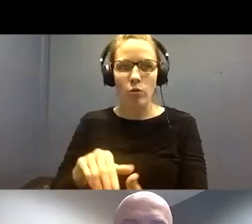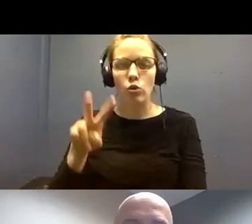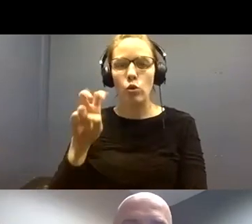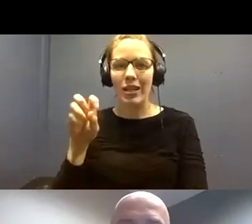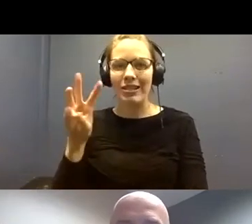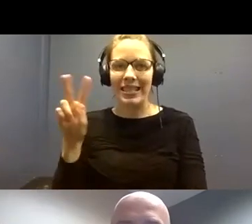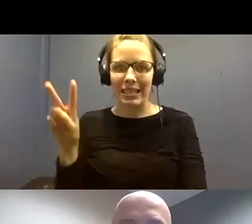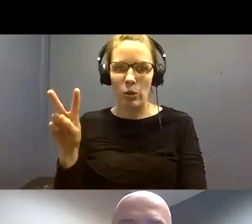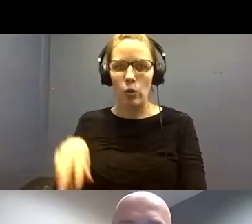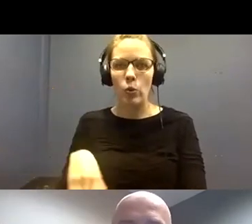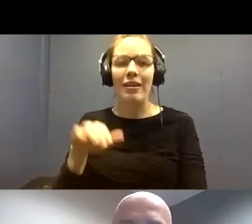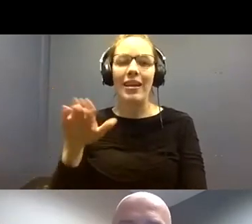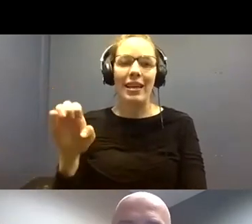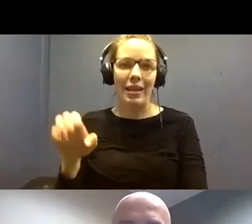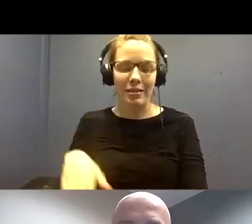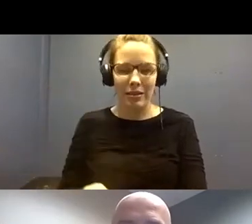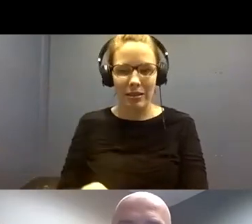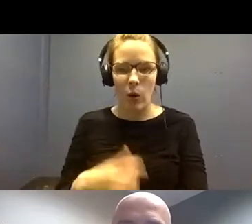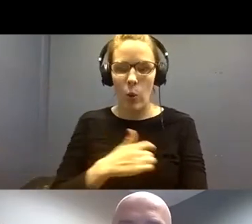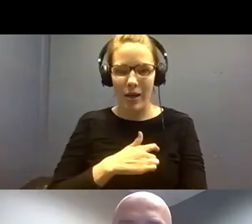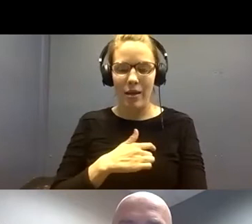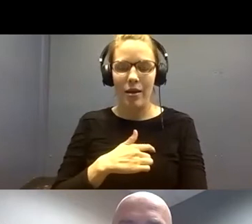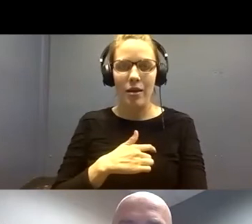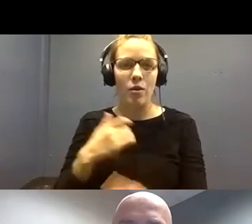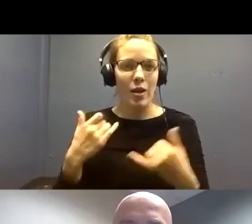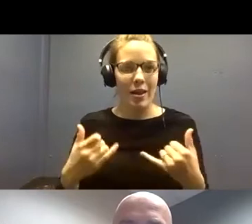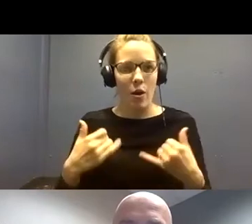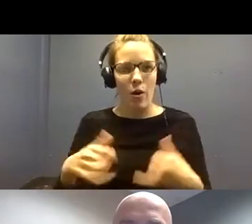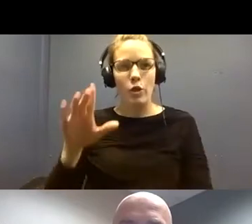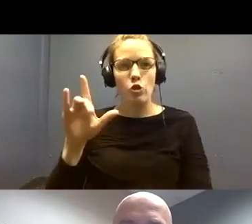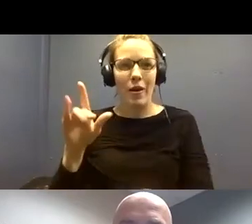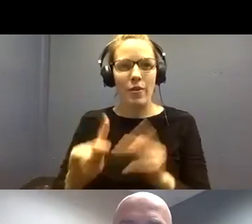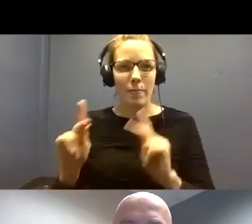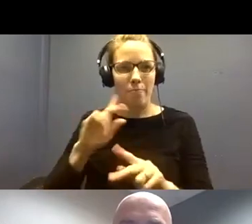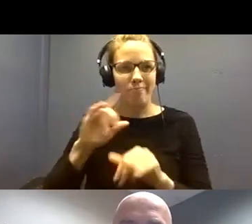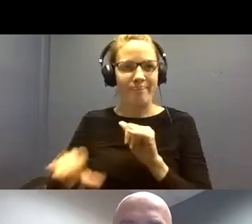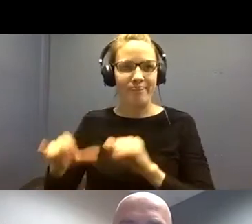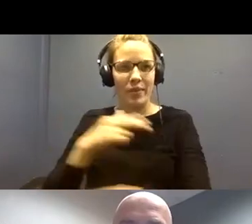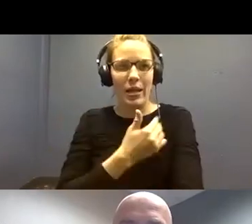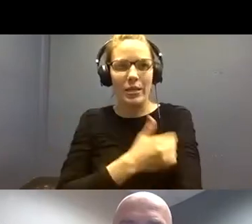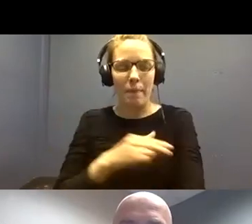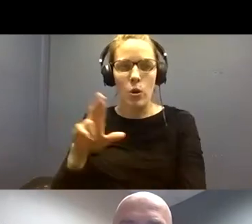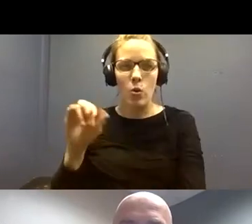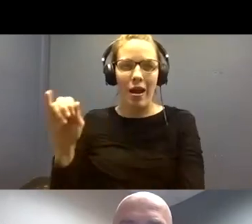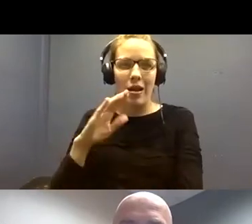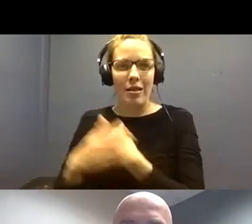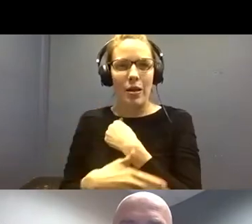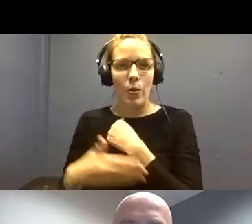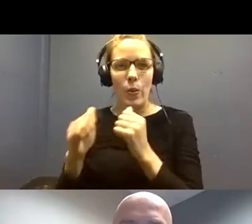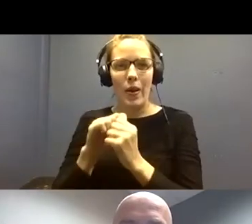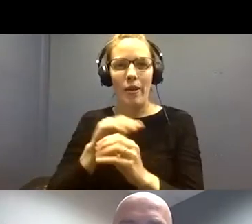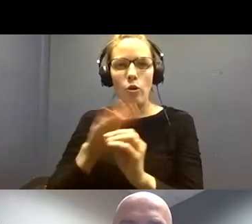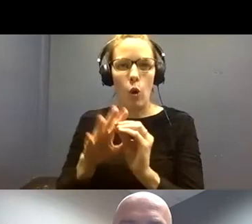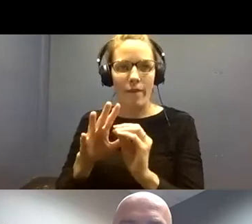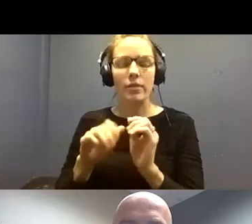14,262 cases. We currently have 25 people hospitalized in Rock Island County with